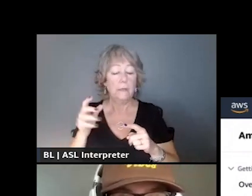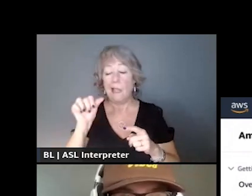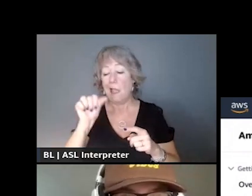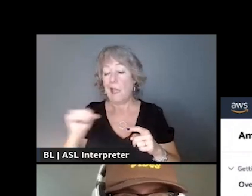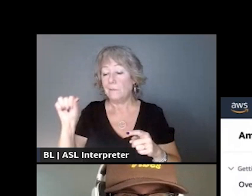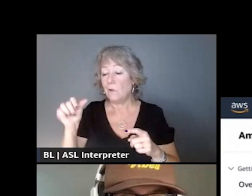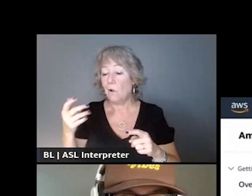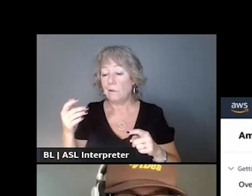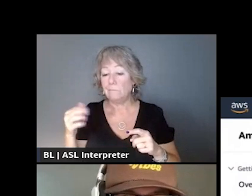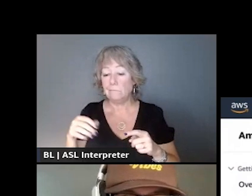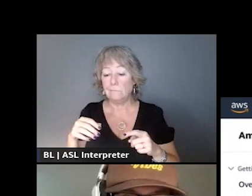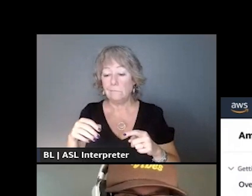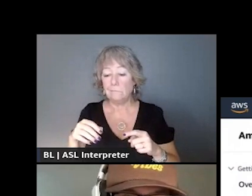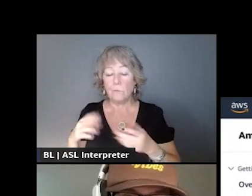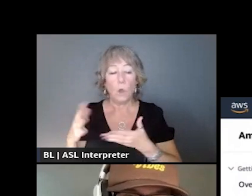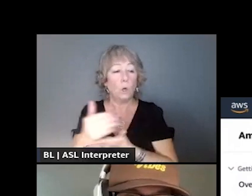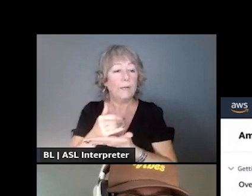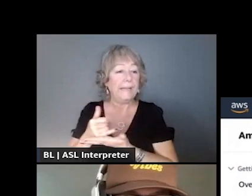Amazon earning,